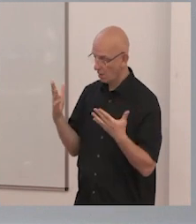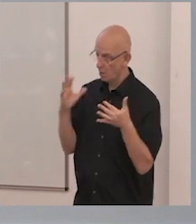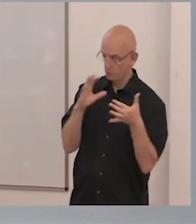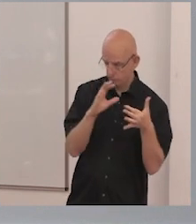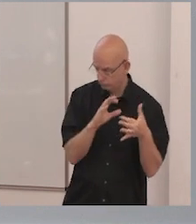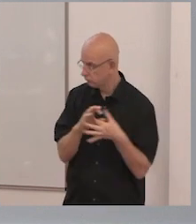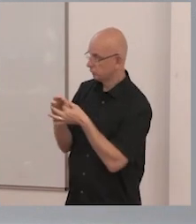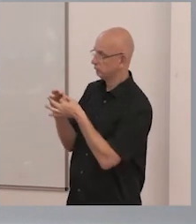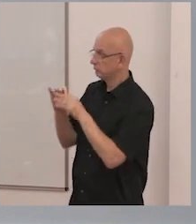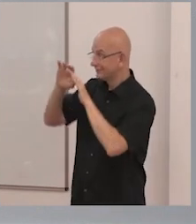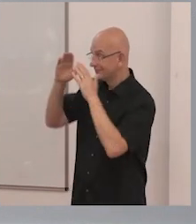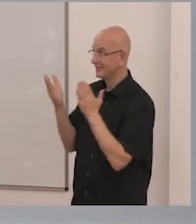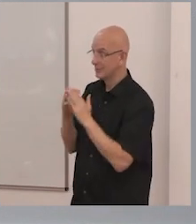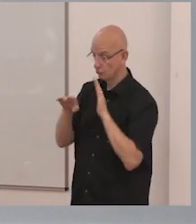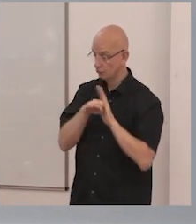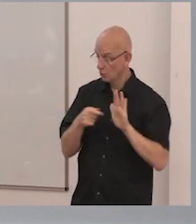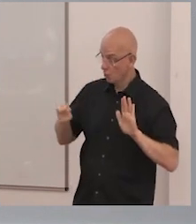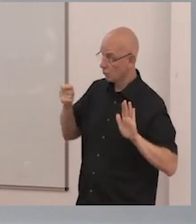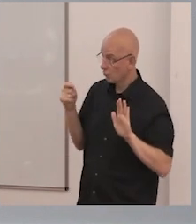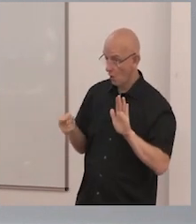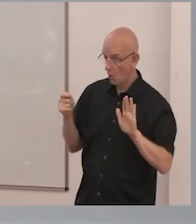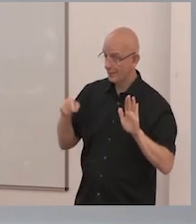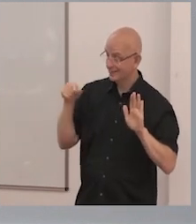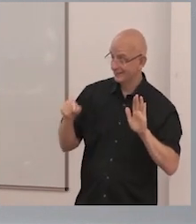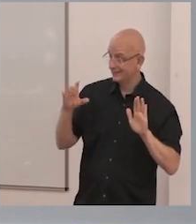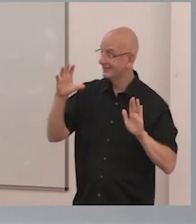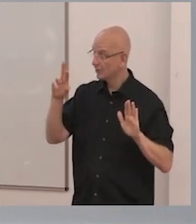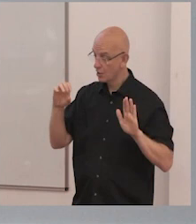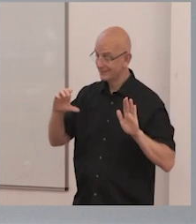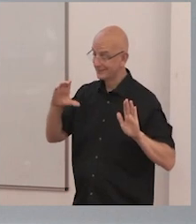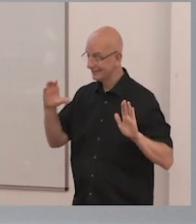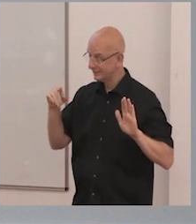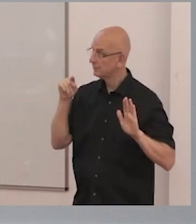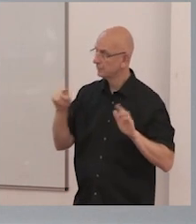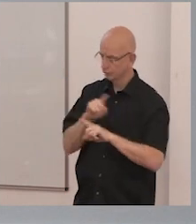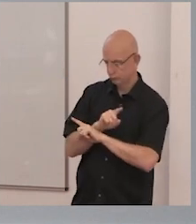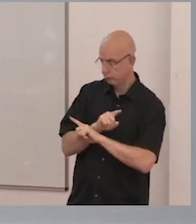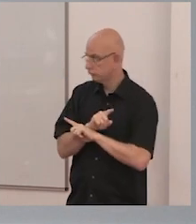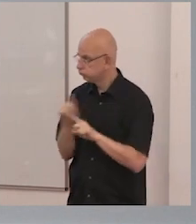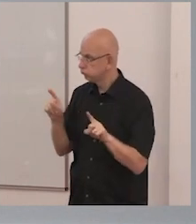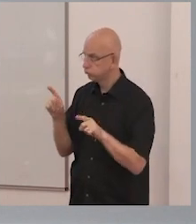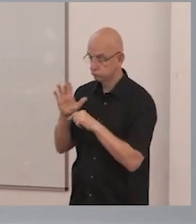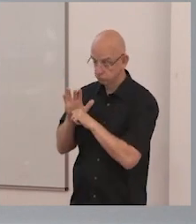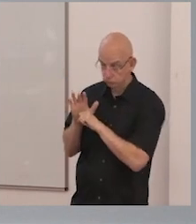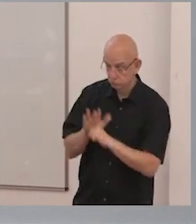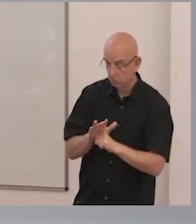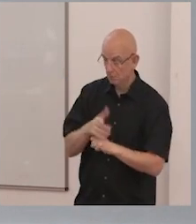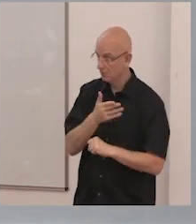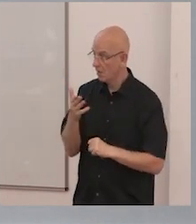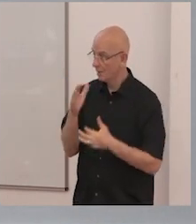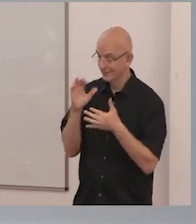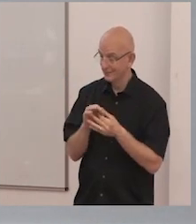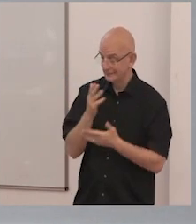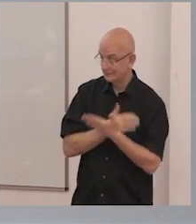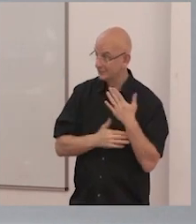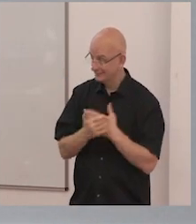Before that, we had general human rights instruments that looked at the right to non-discrimination and listed a